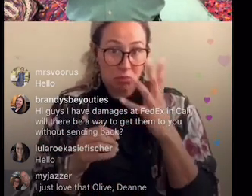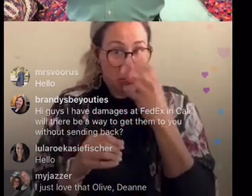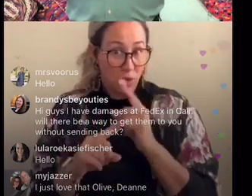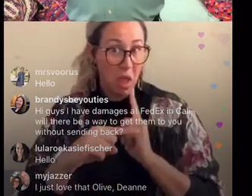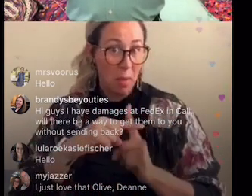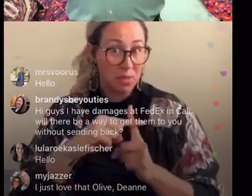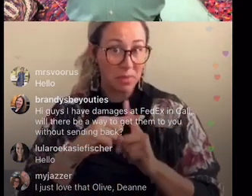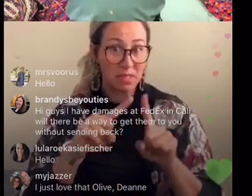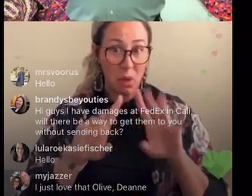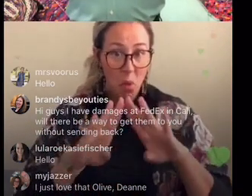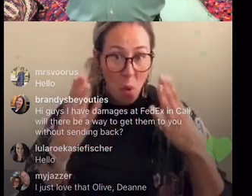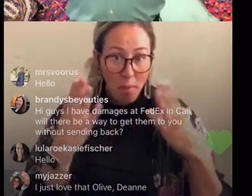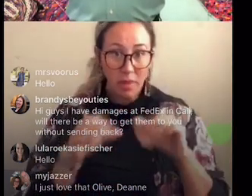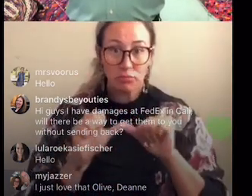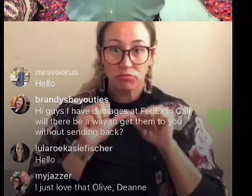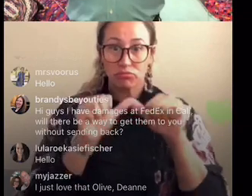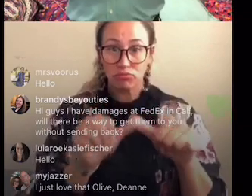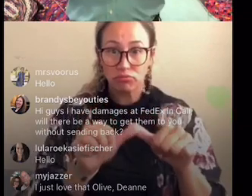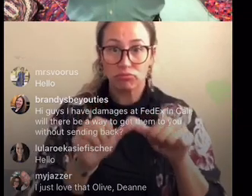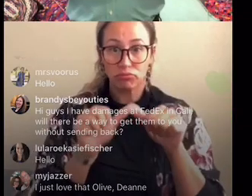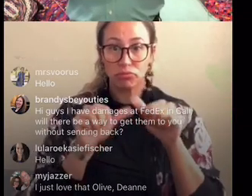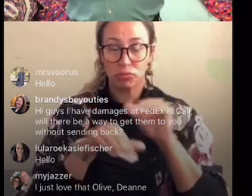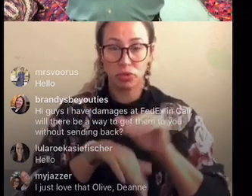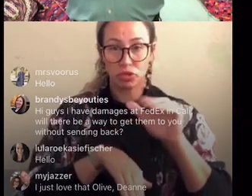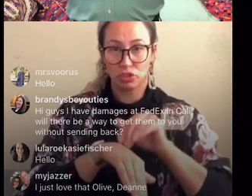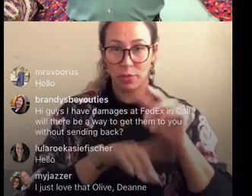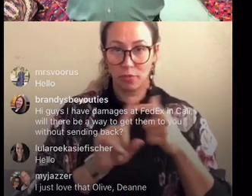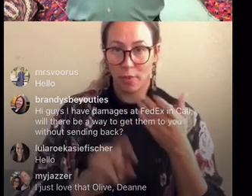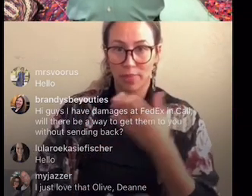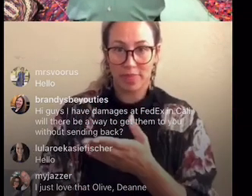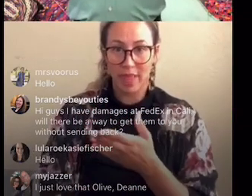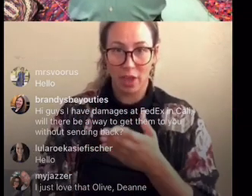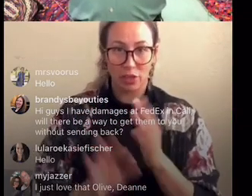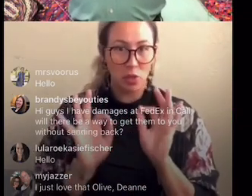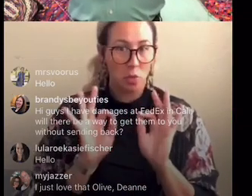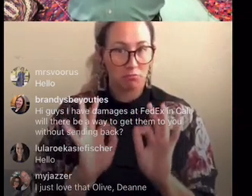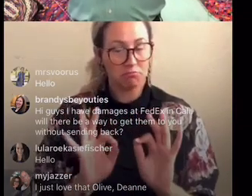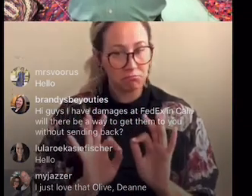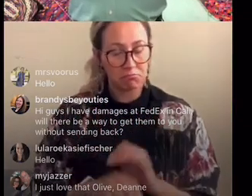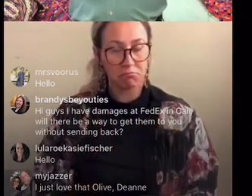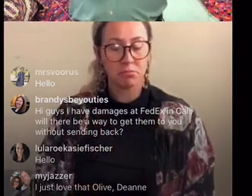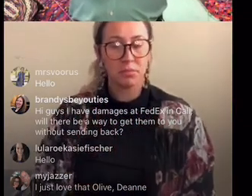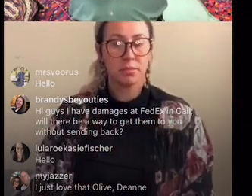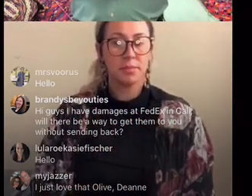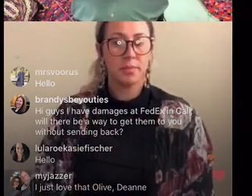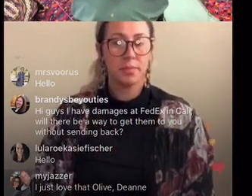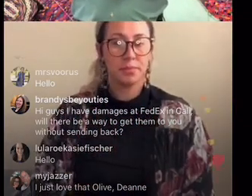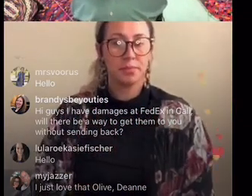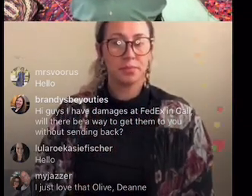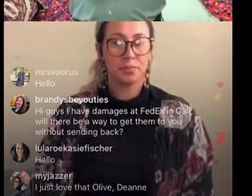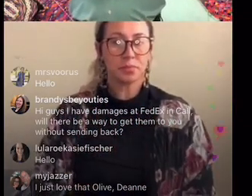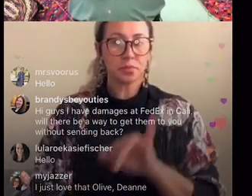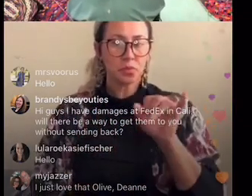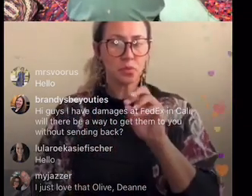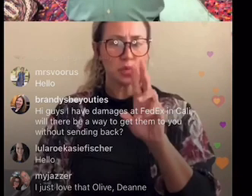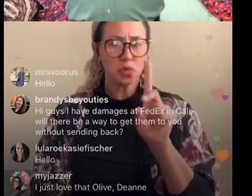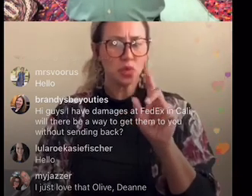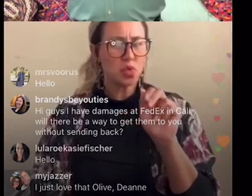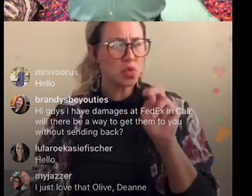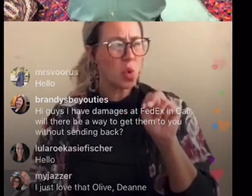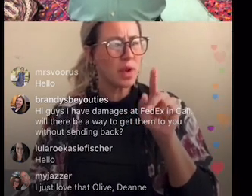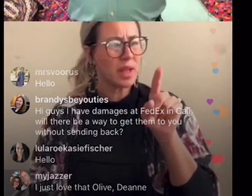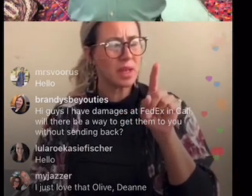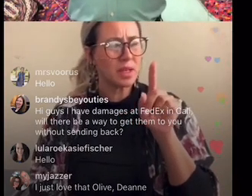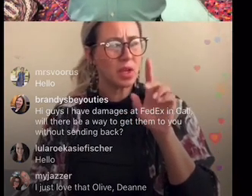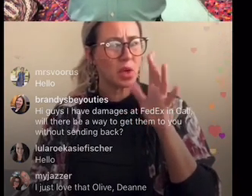open and being able to continue to ship from there. And so, Jordan, why don't